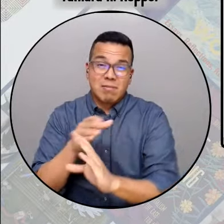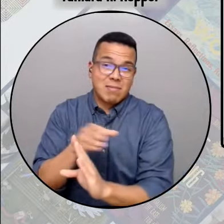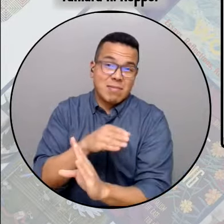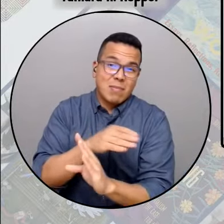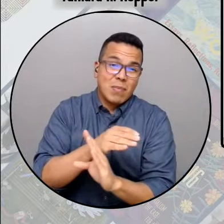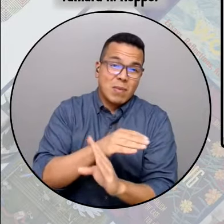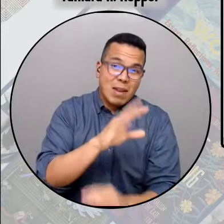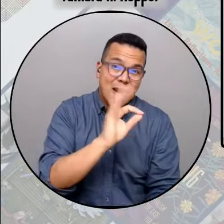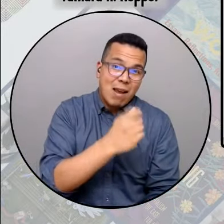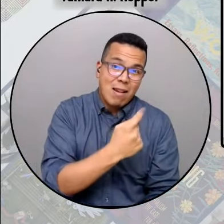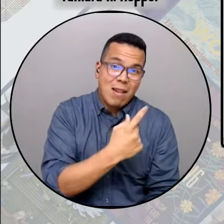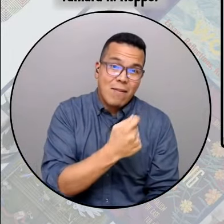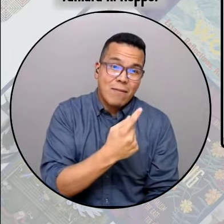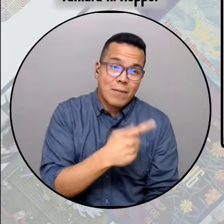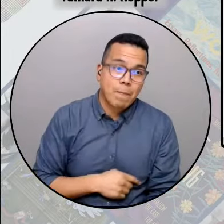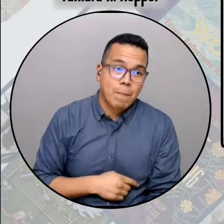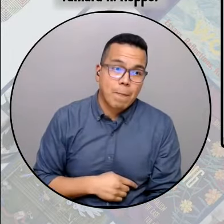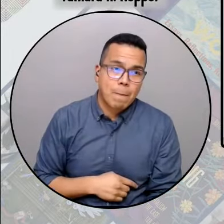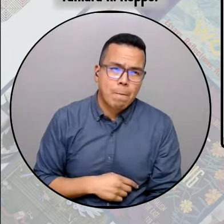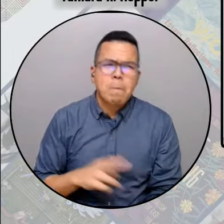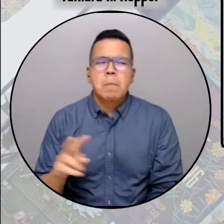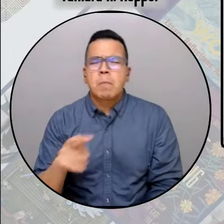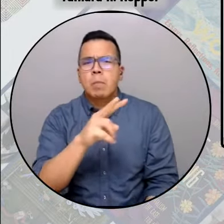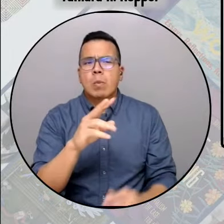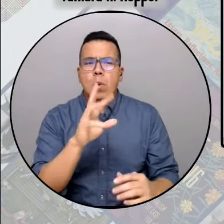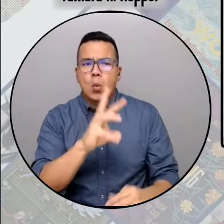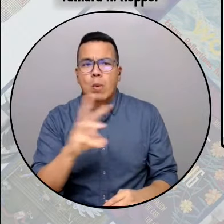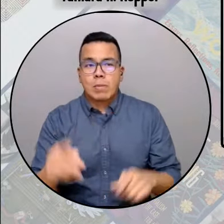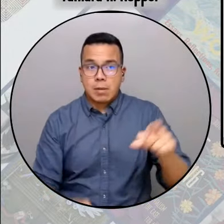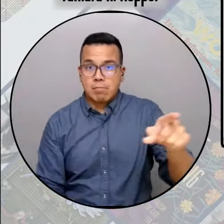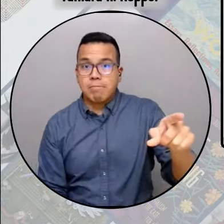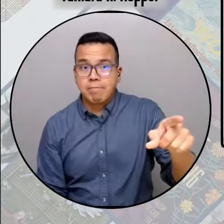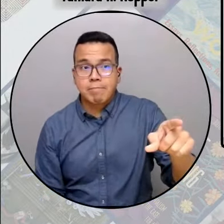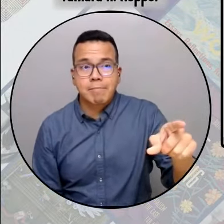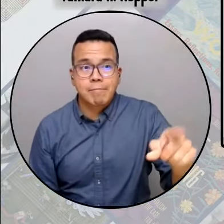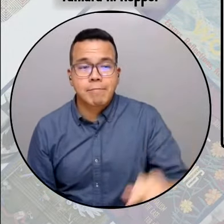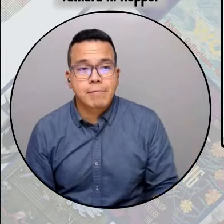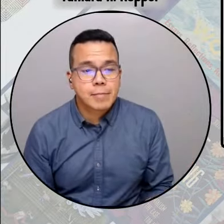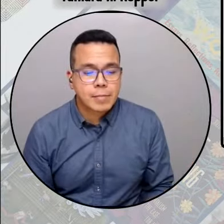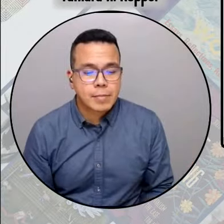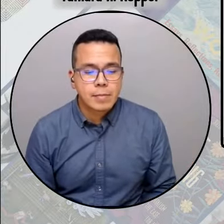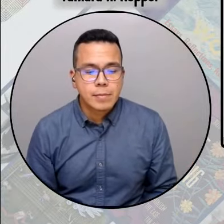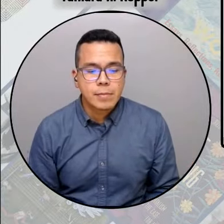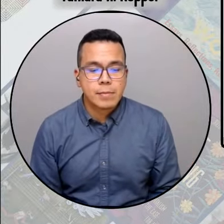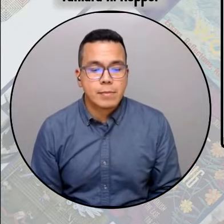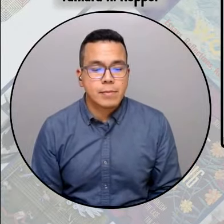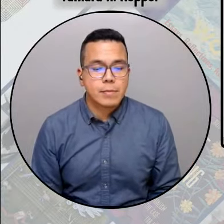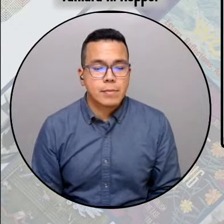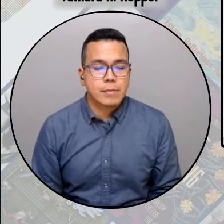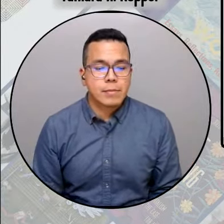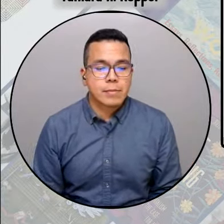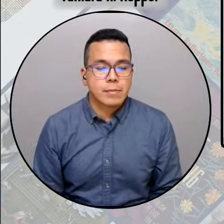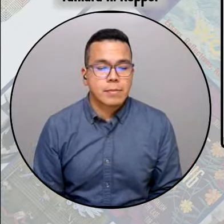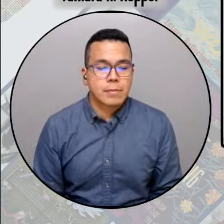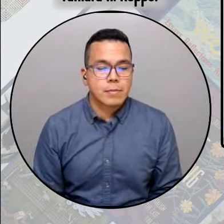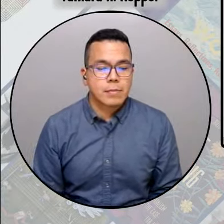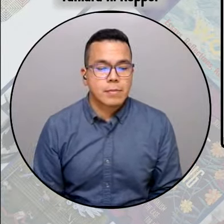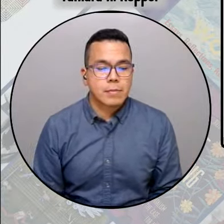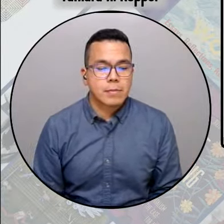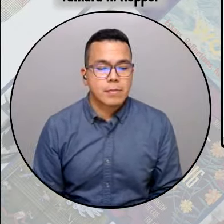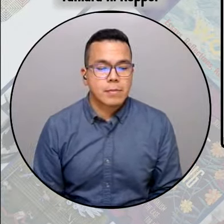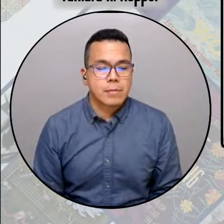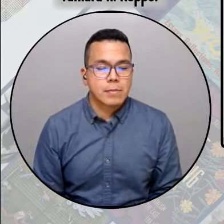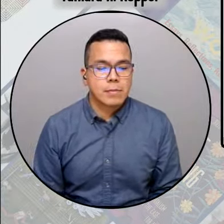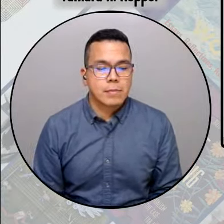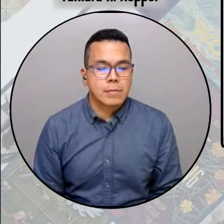if we go here, right, this is the Department of Homeland Security. And one of the things that we see is, and we're going to look at